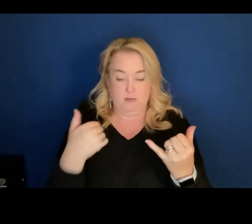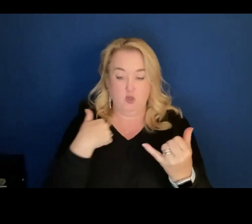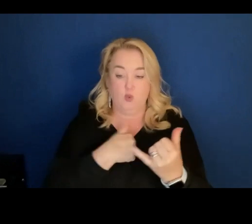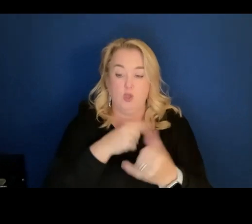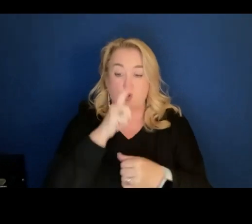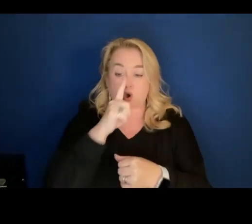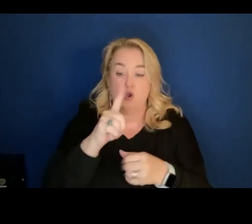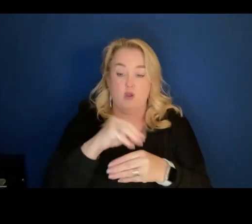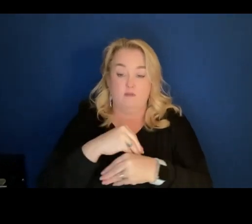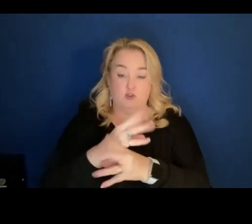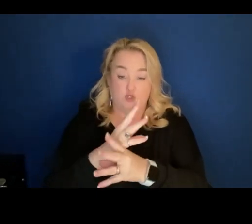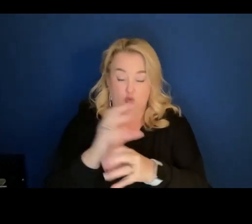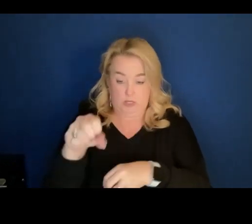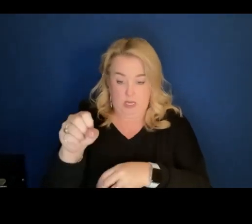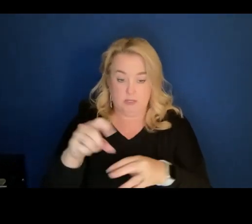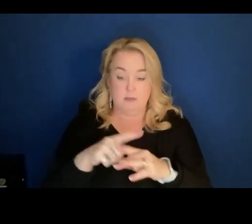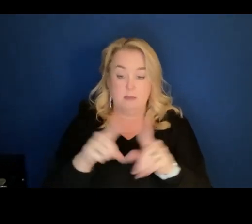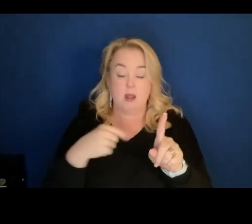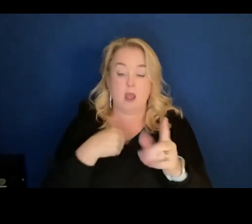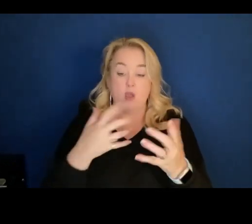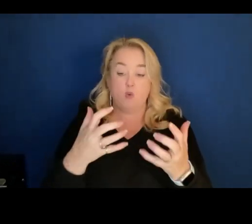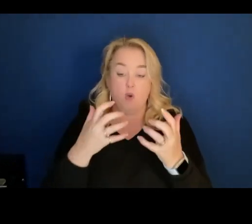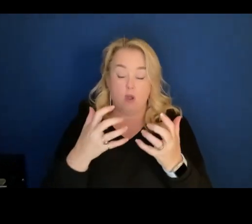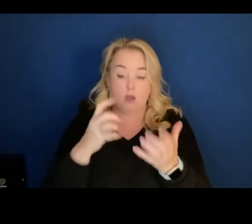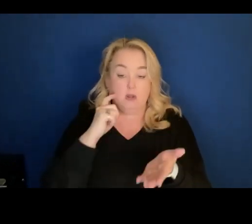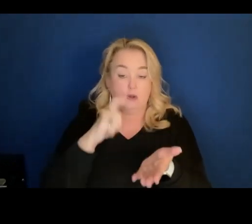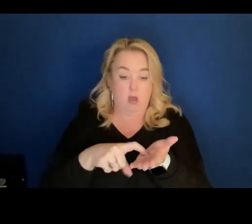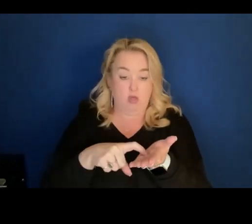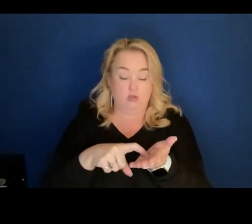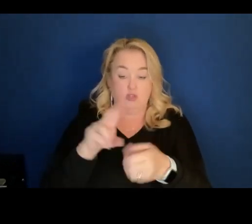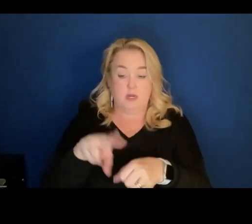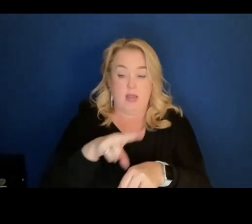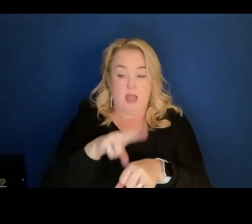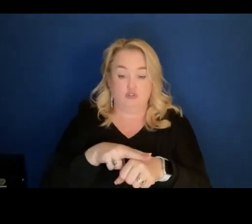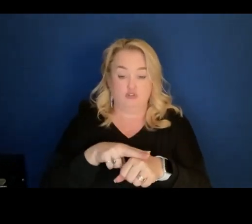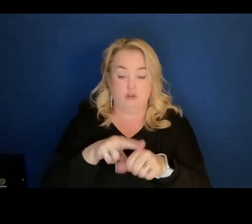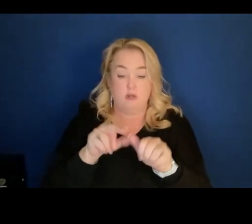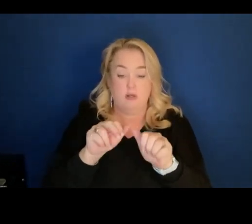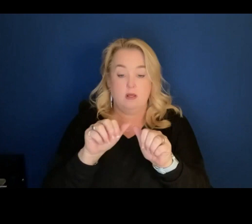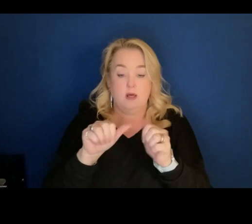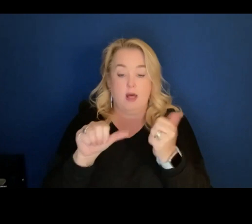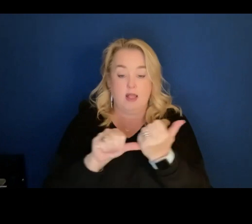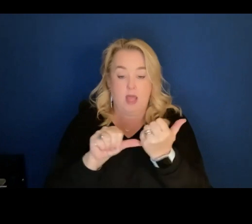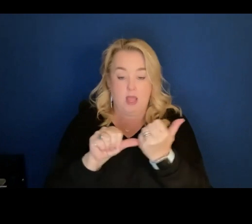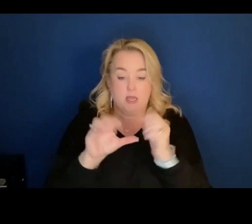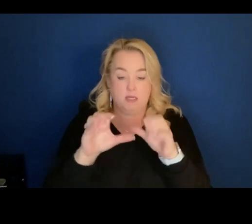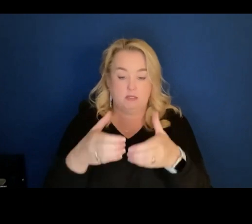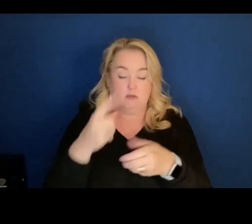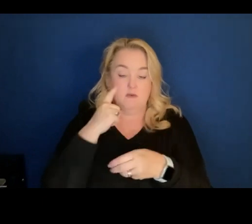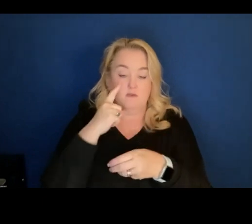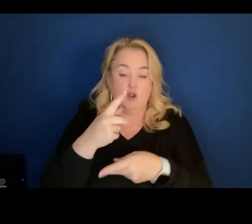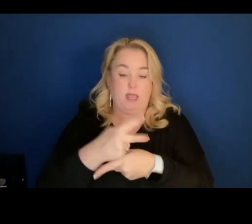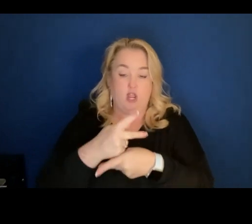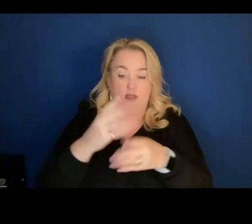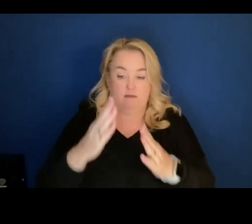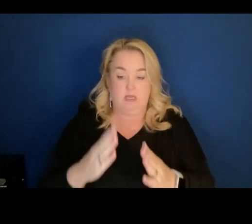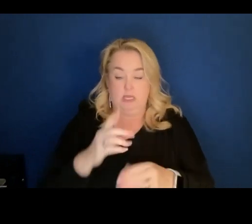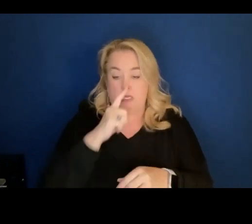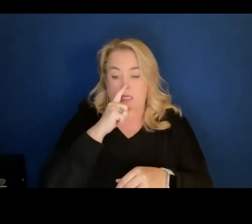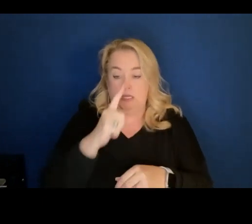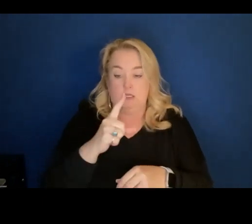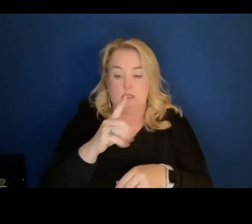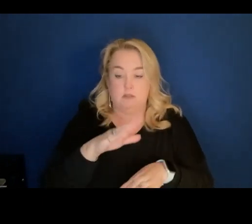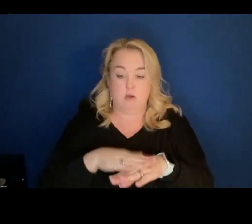virtual format, I do want to acknowledge that the National Alliance for Caregiving is physically housed on the traditional lands of